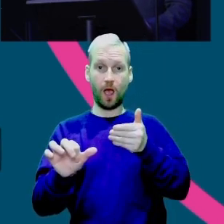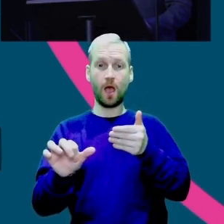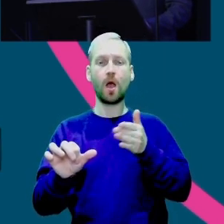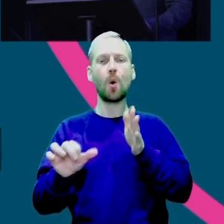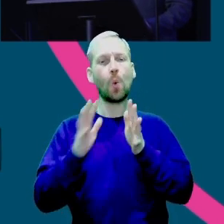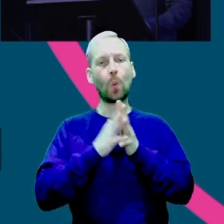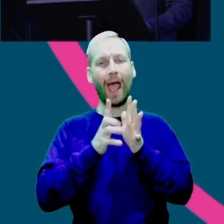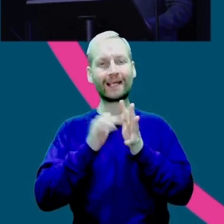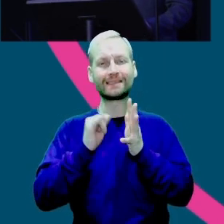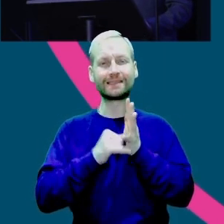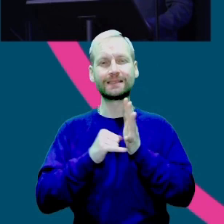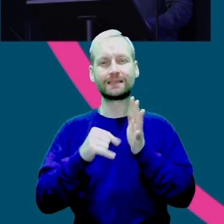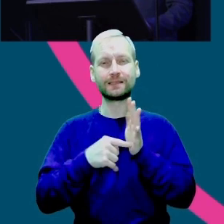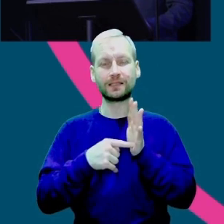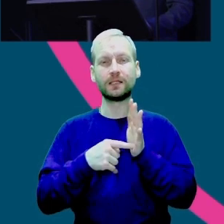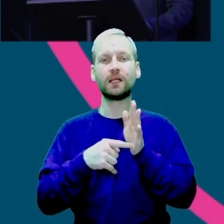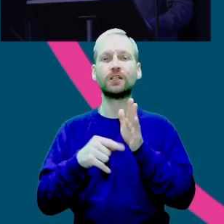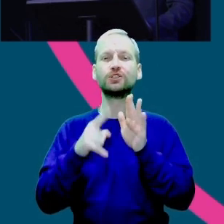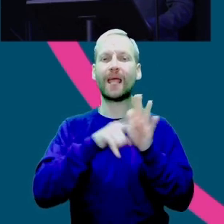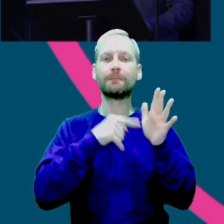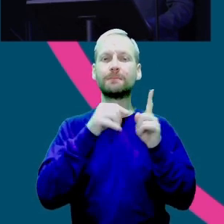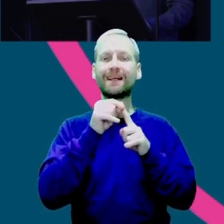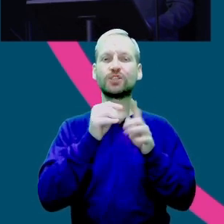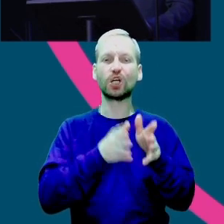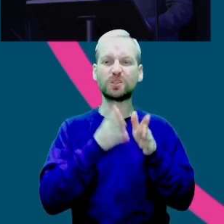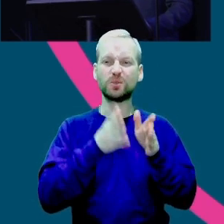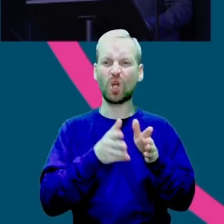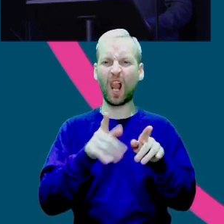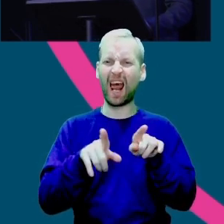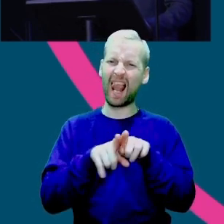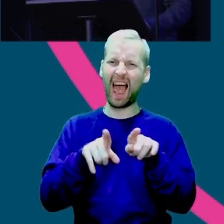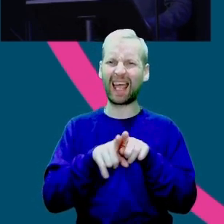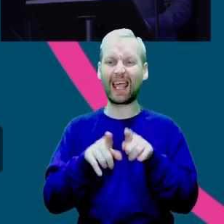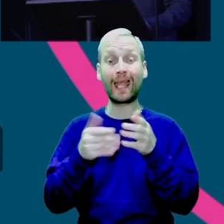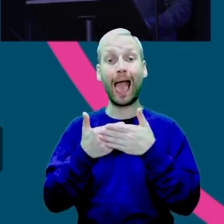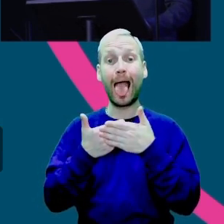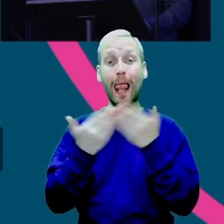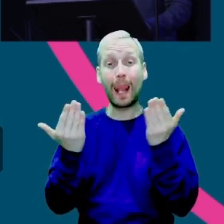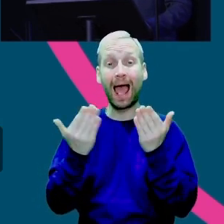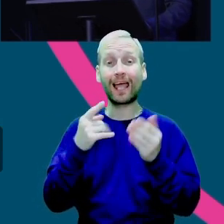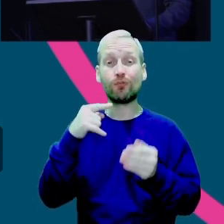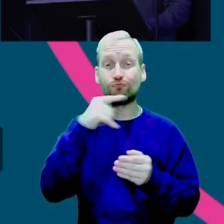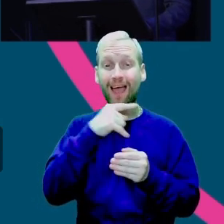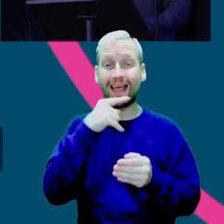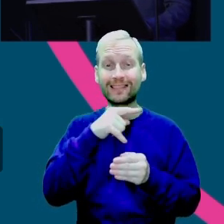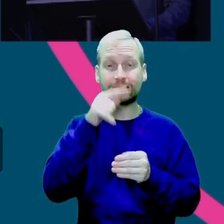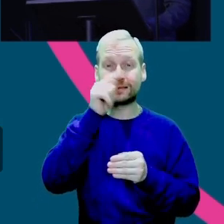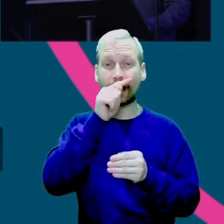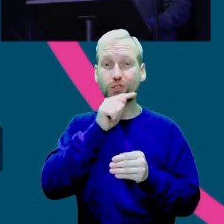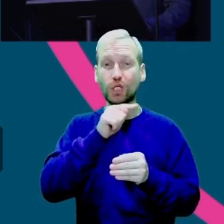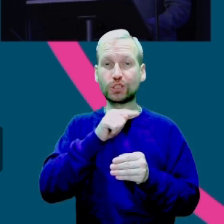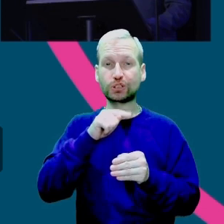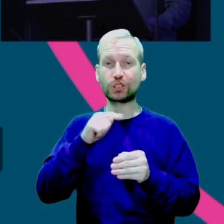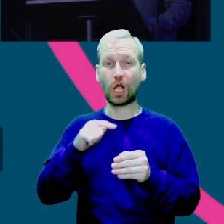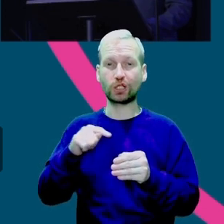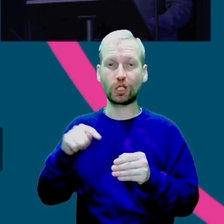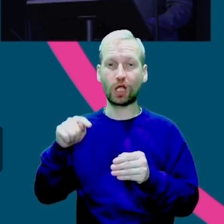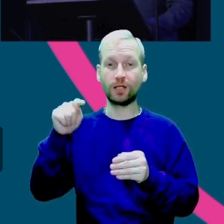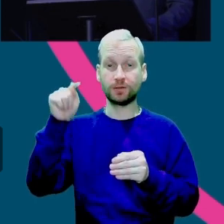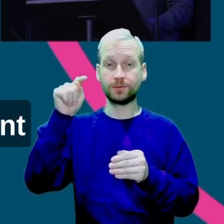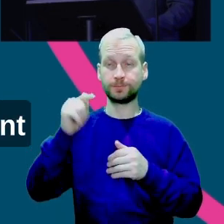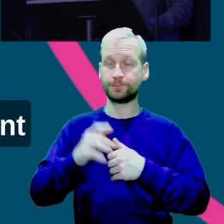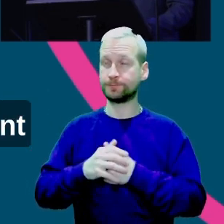current James Paget Hospital, which is shown in a sort of a light red dotted line there, which is the current